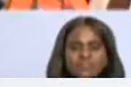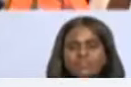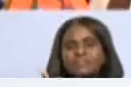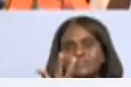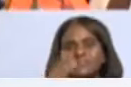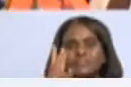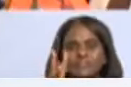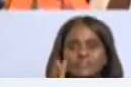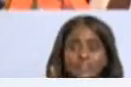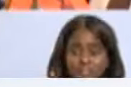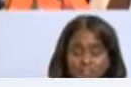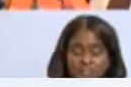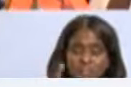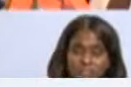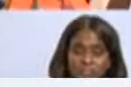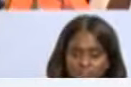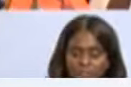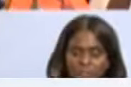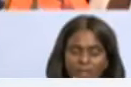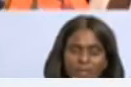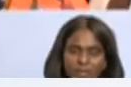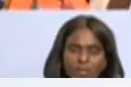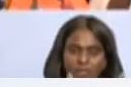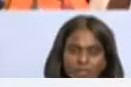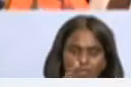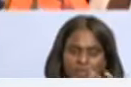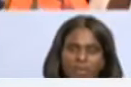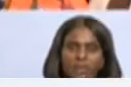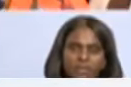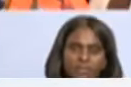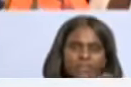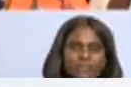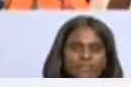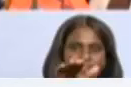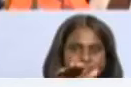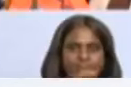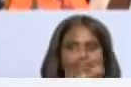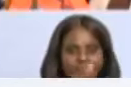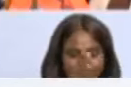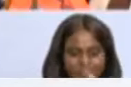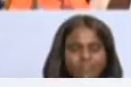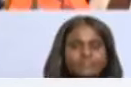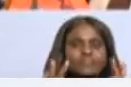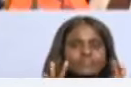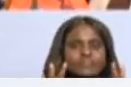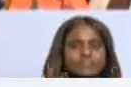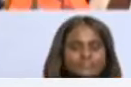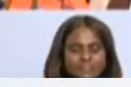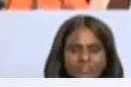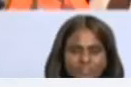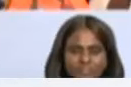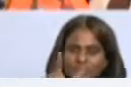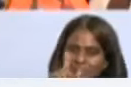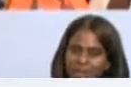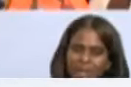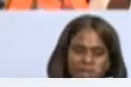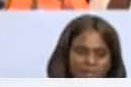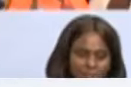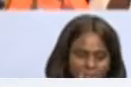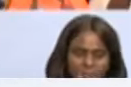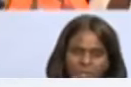This is supported with resource allocation as appropriate. You can't devolve without resource